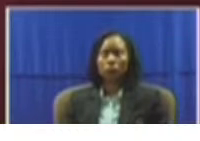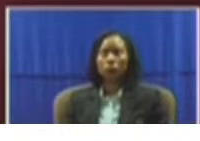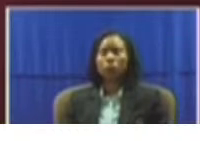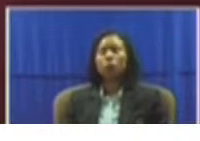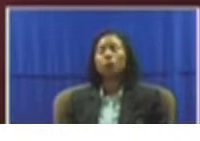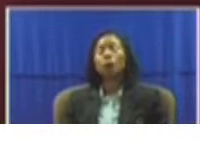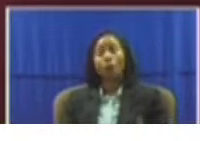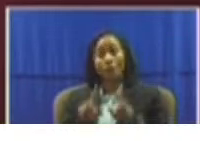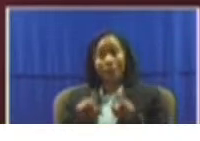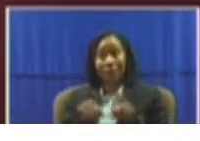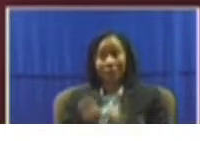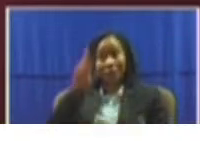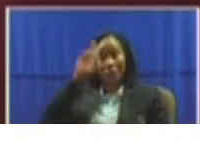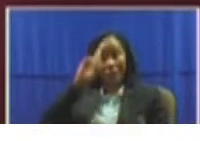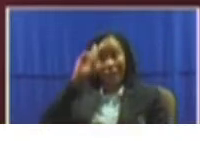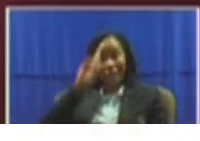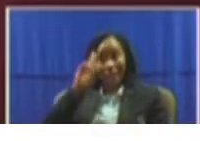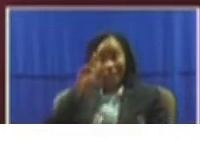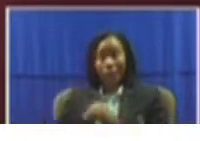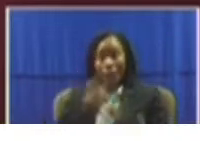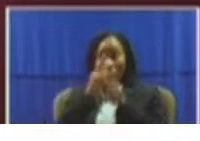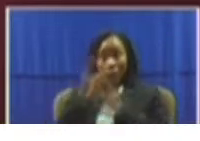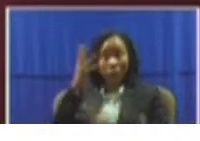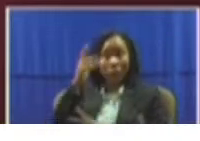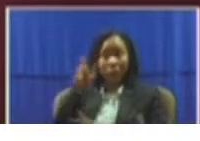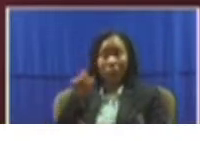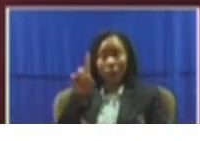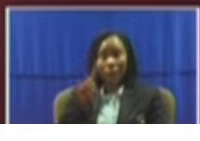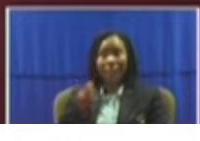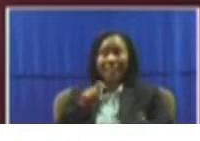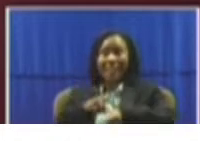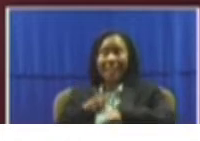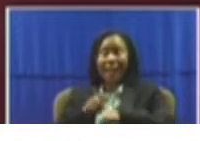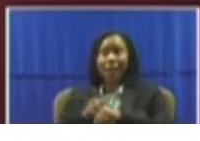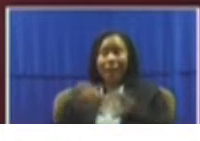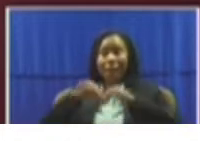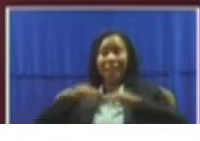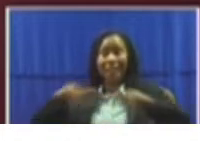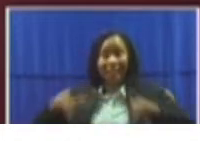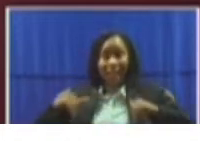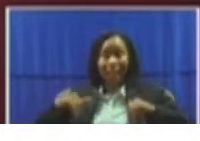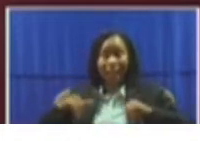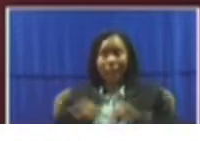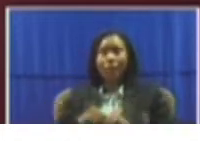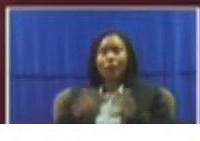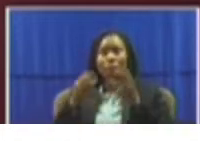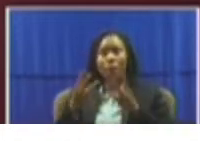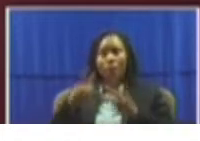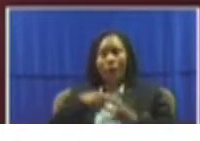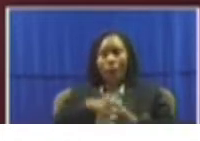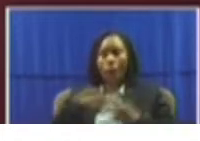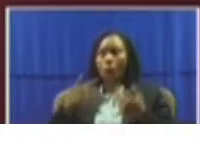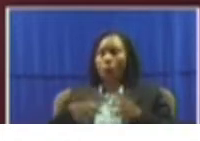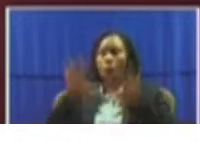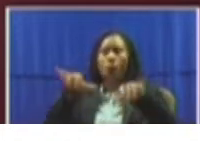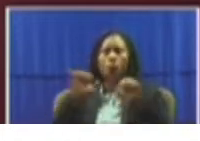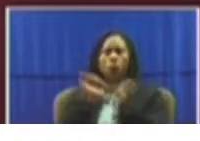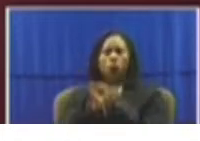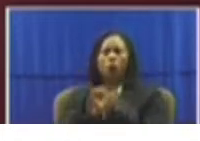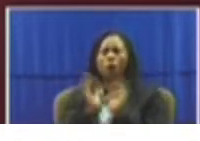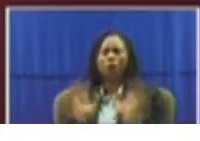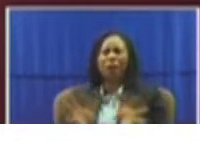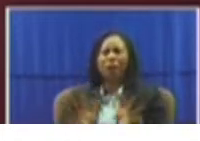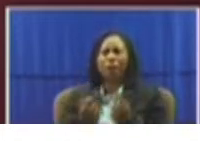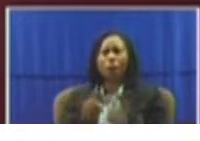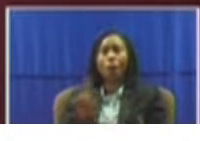We must therefore be reminded, Honorable Speaker, that during the apartheid regime, Our people were jailed for ideas and the